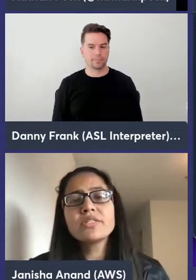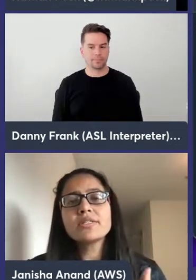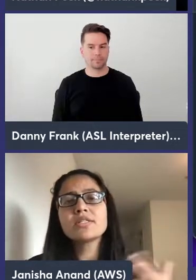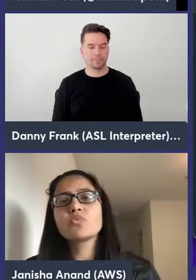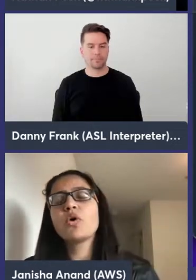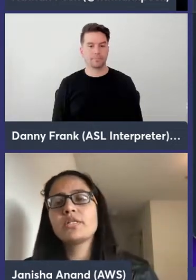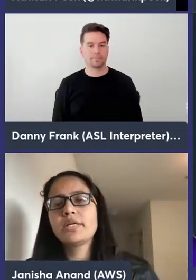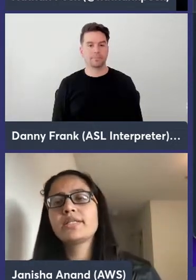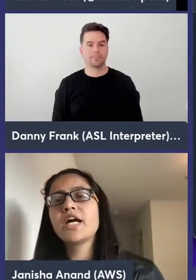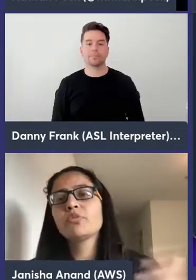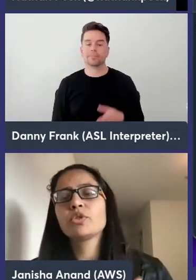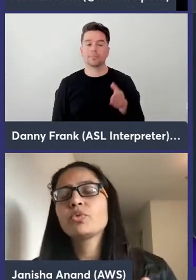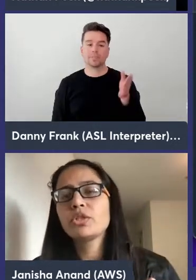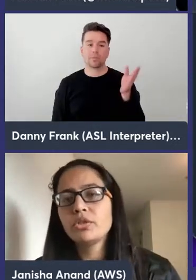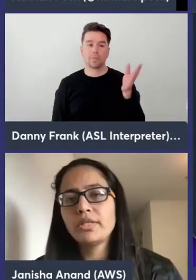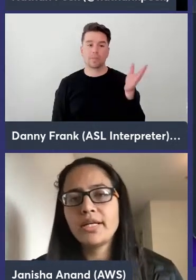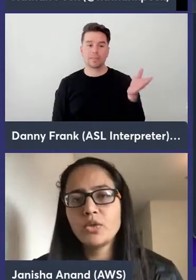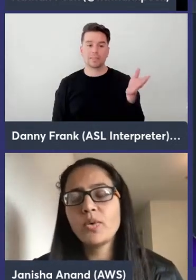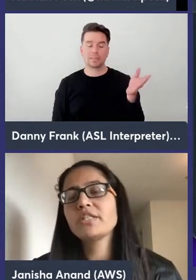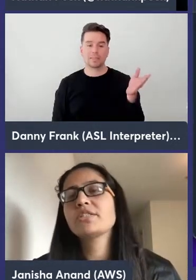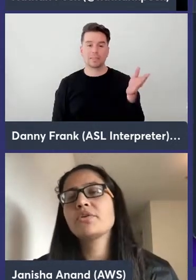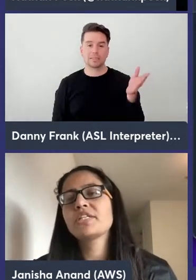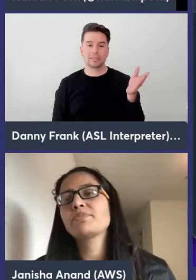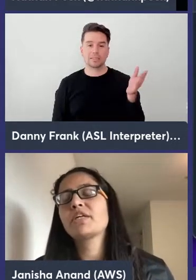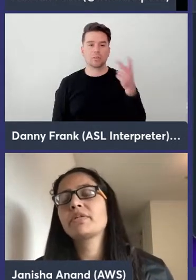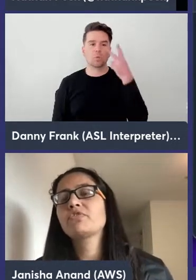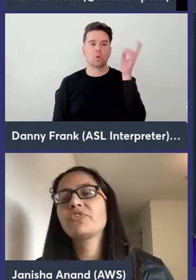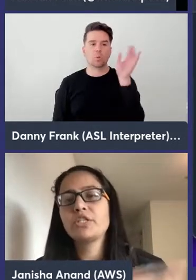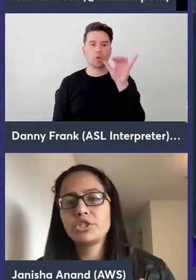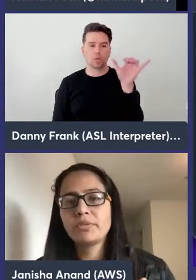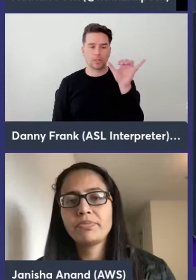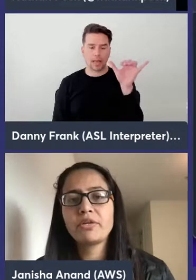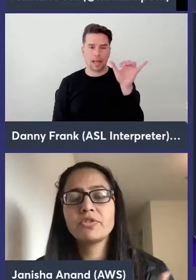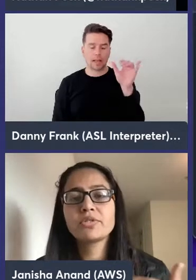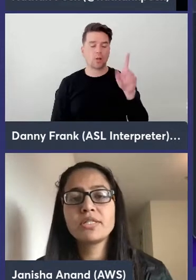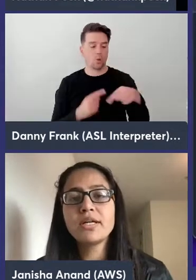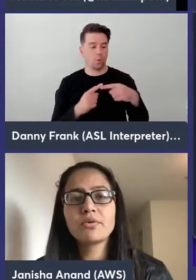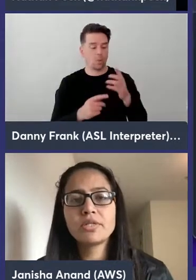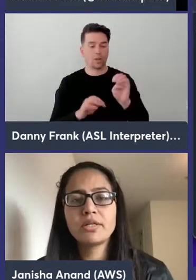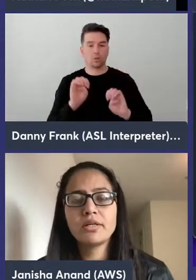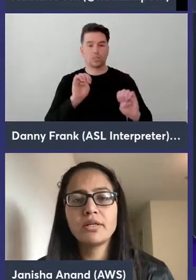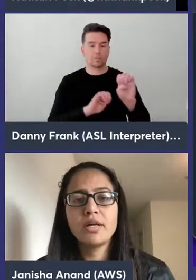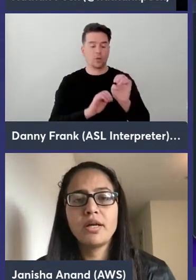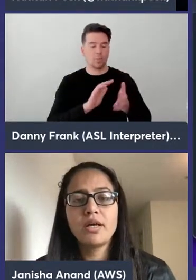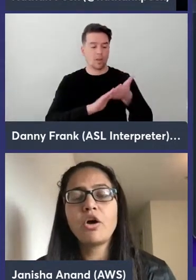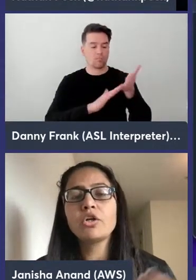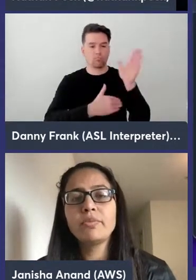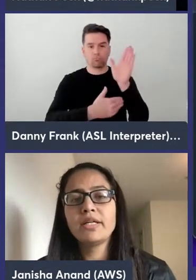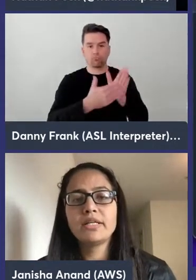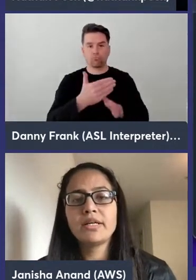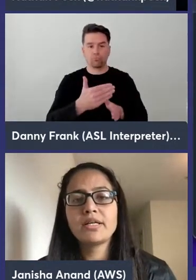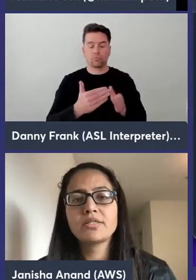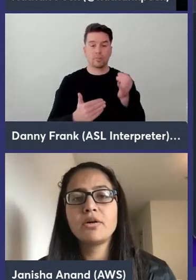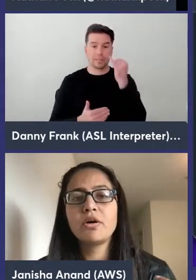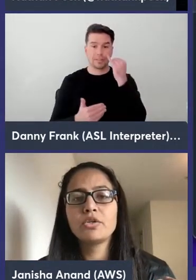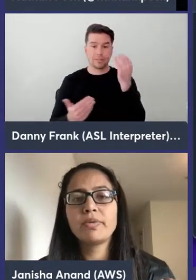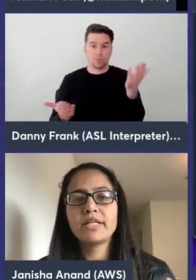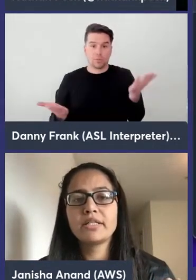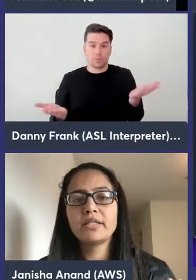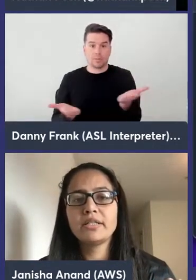So this is what the output would look like once your experiment finished. Now, if you see out here, Autopilot